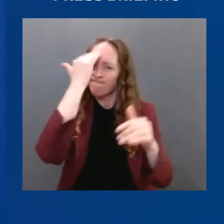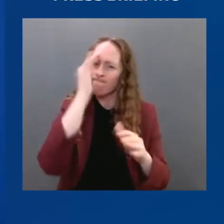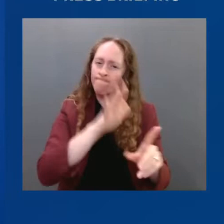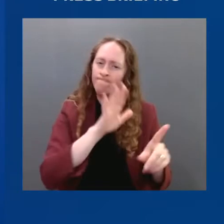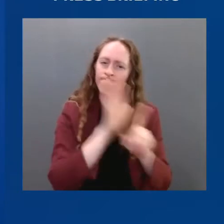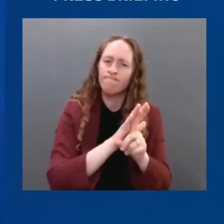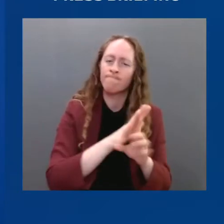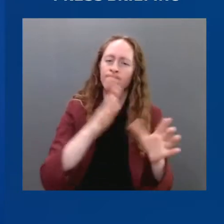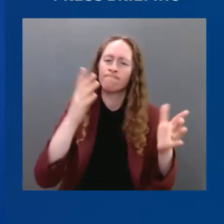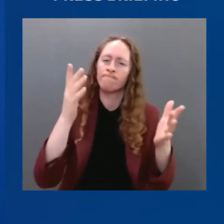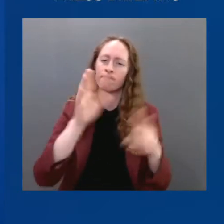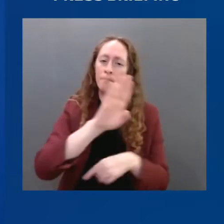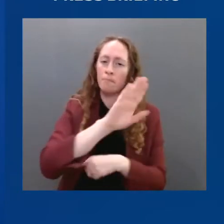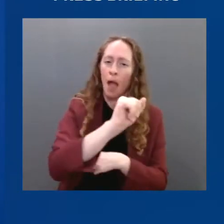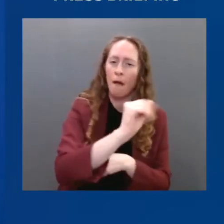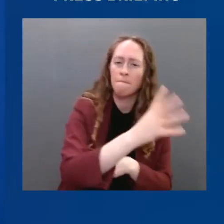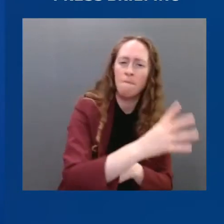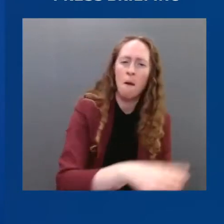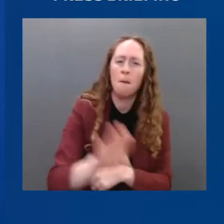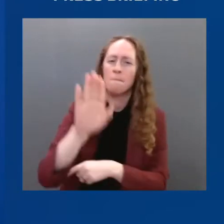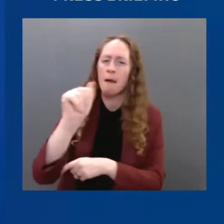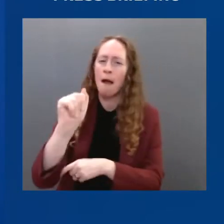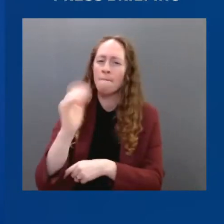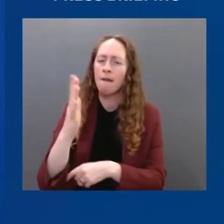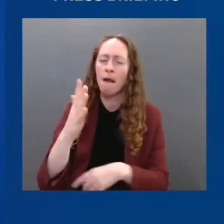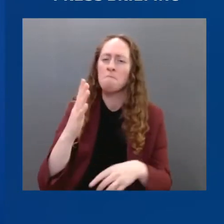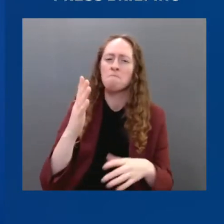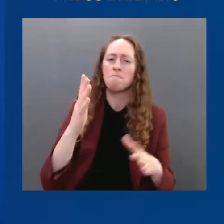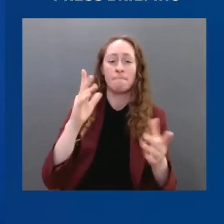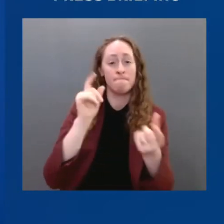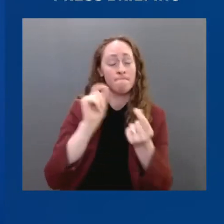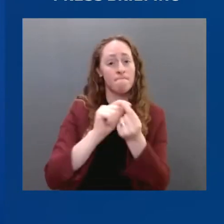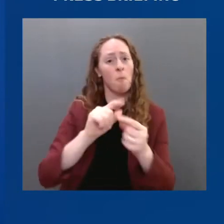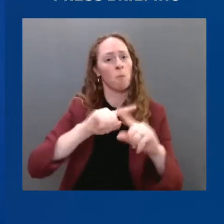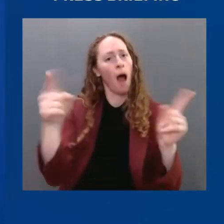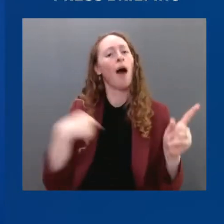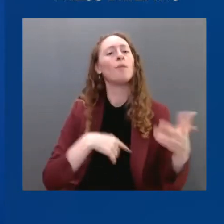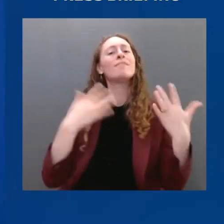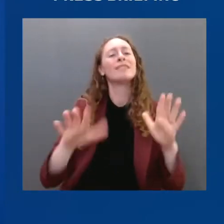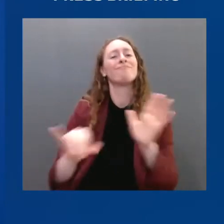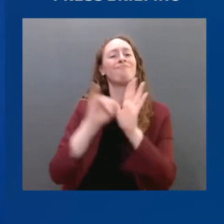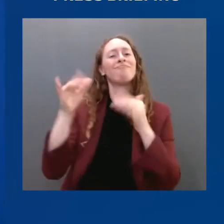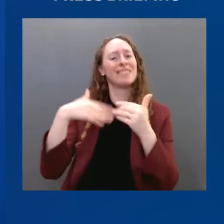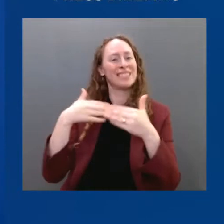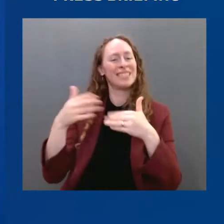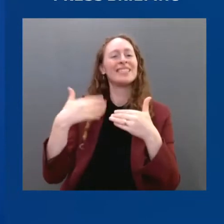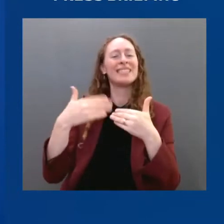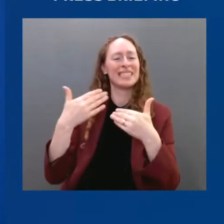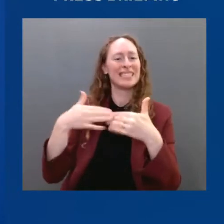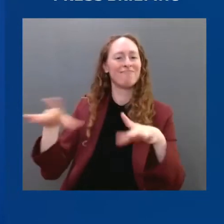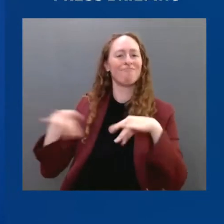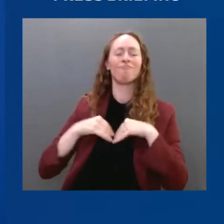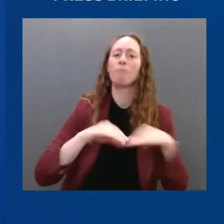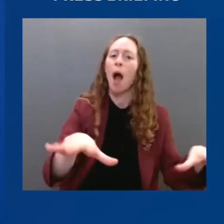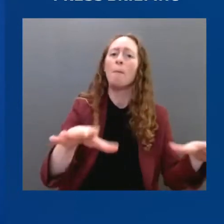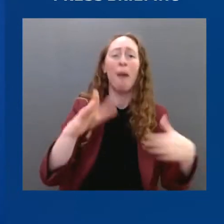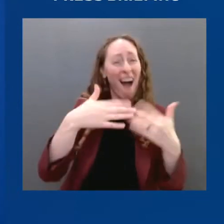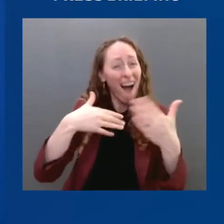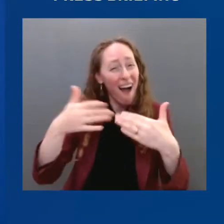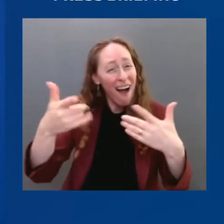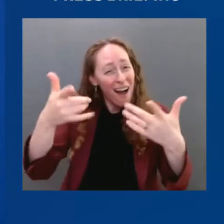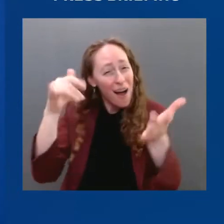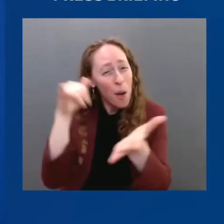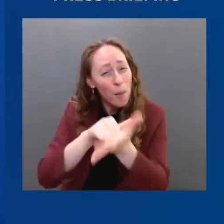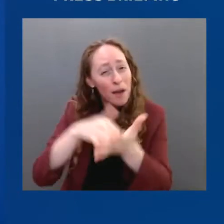evading. People with prior infection, even with BA1 or BA2, are likely still at risk for BA4 or